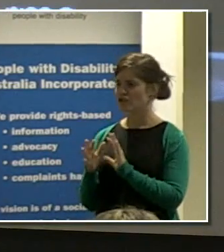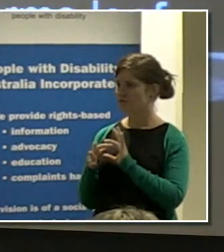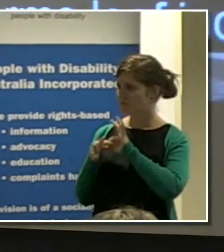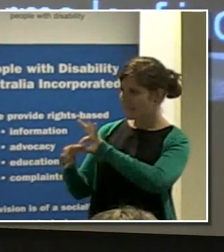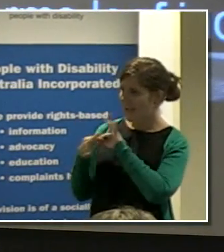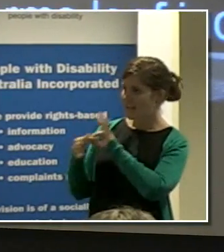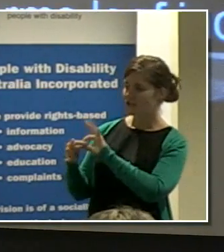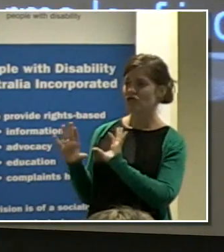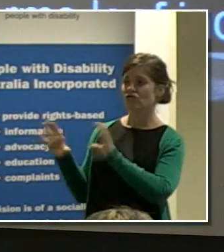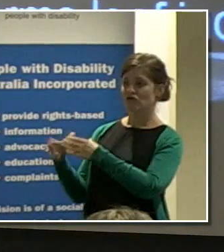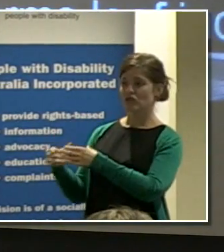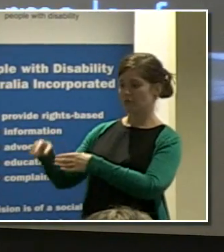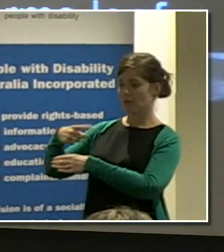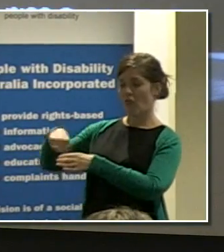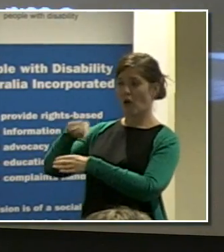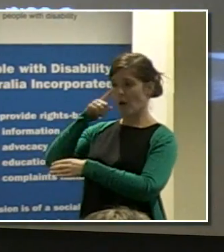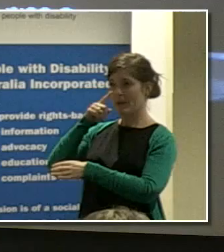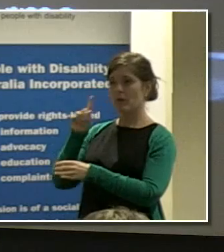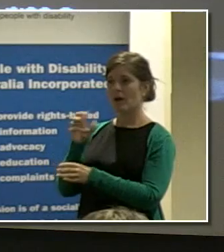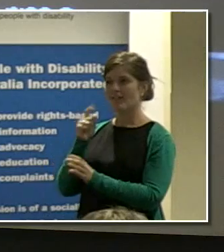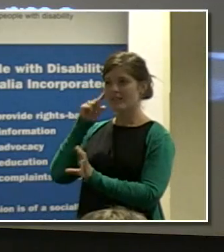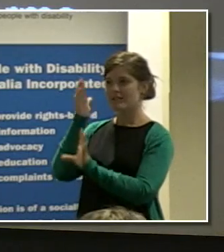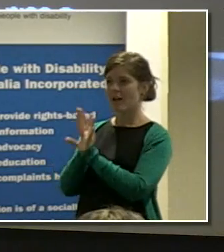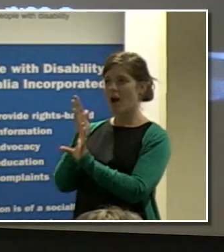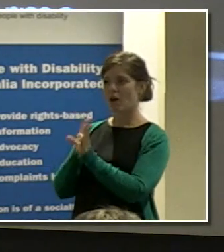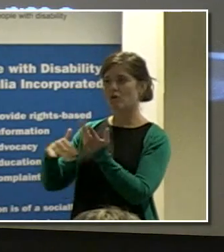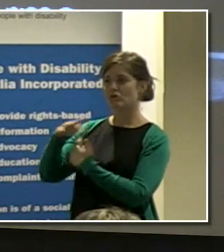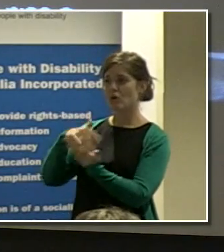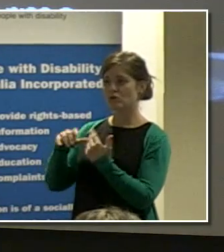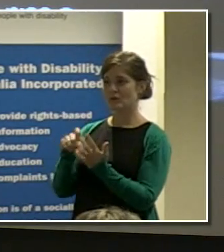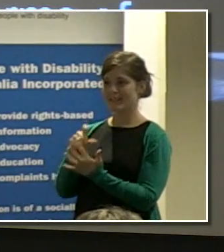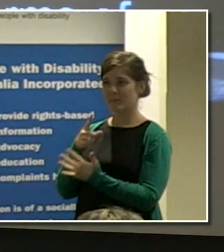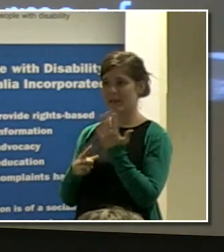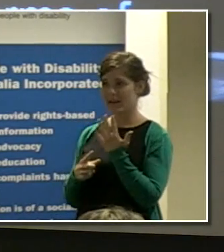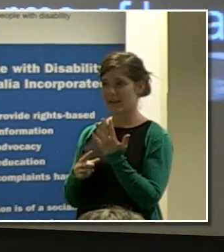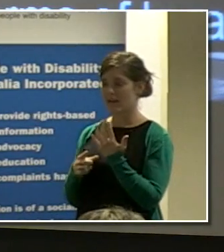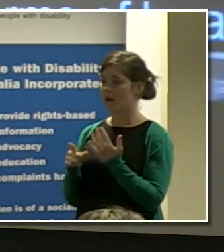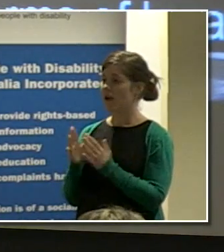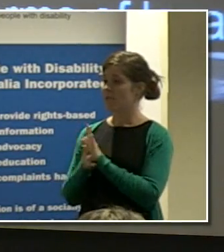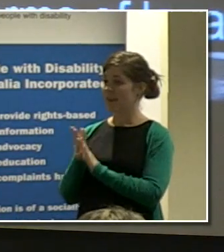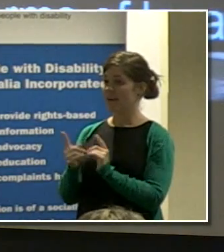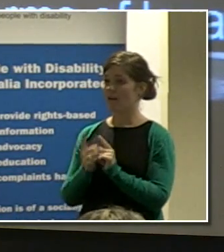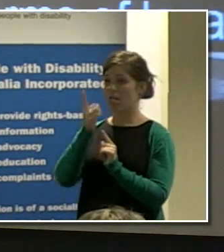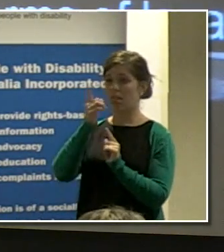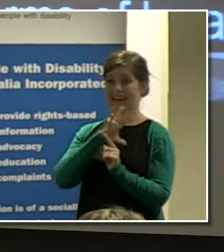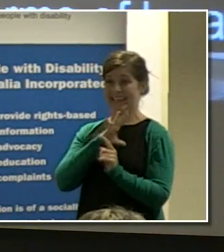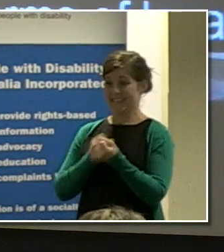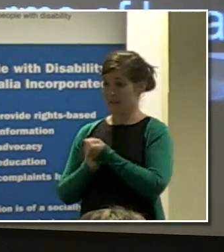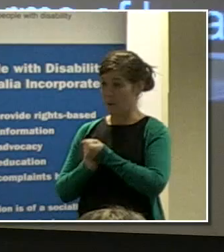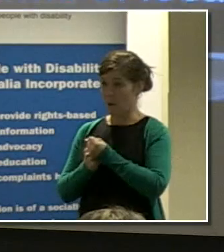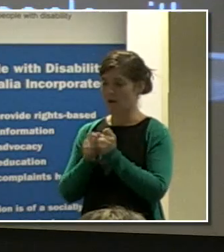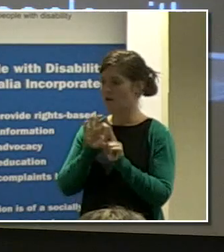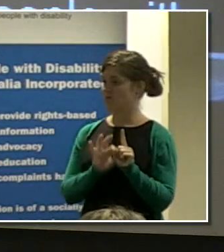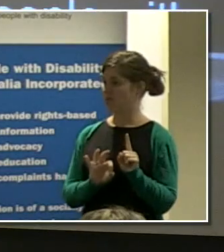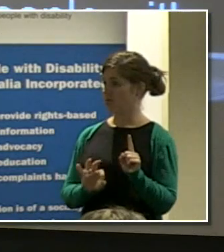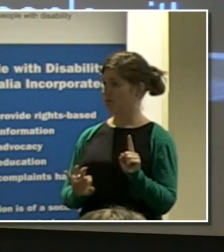engaging people with psychosocial disability who have episodic support needs. So we make contact, they